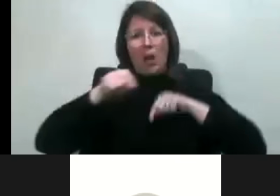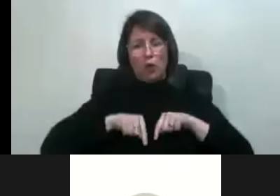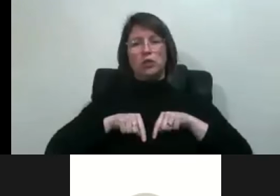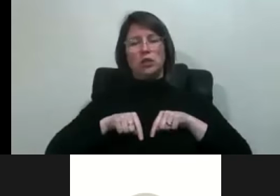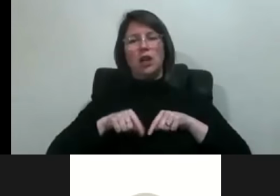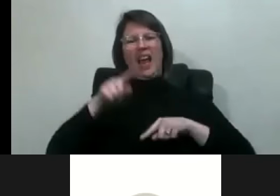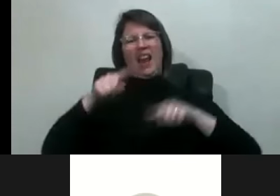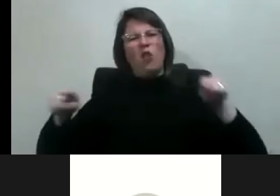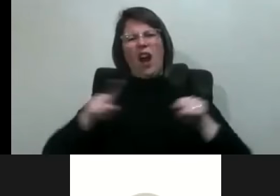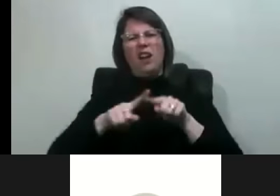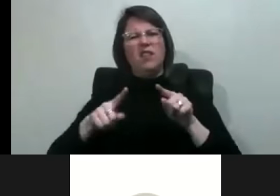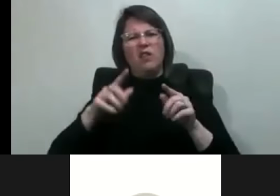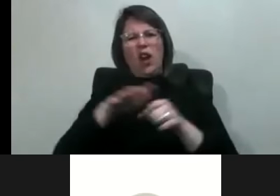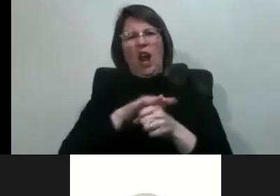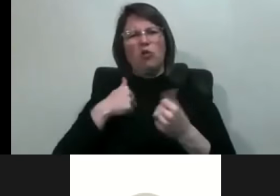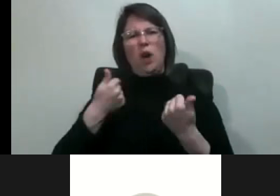areas. Thank you so much for your time.